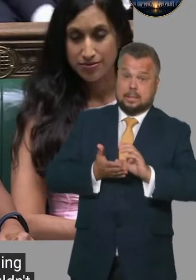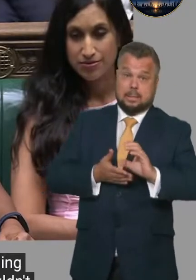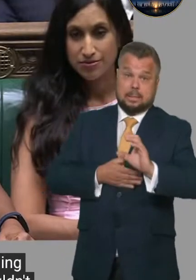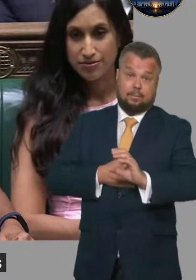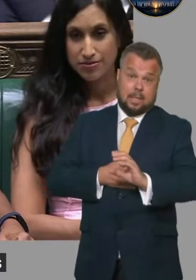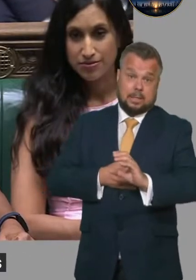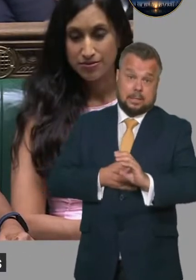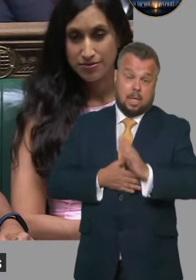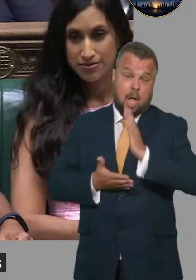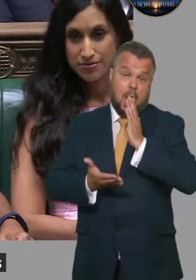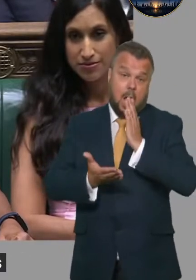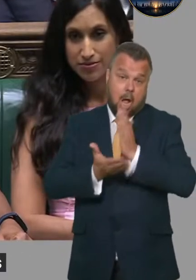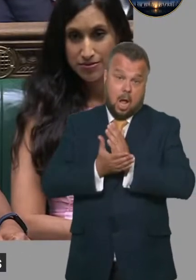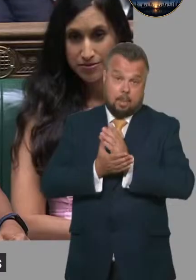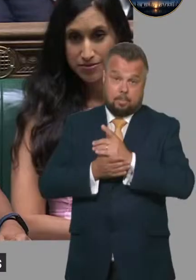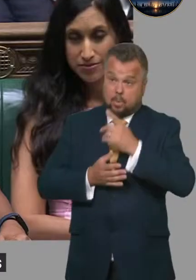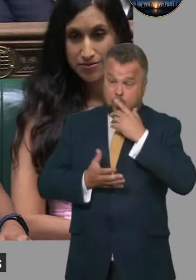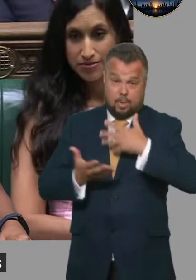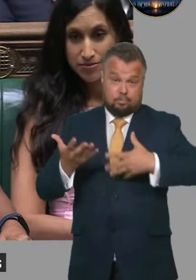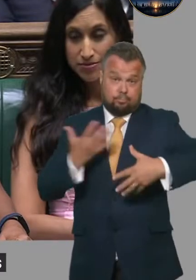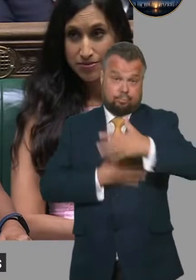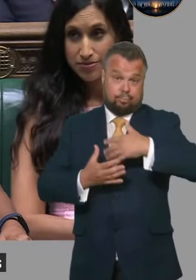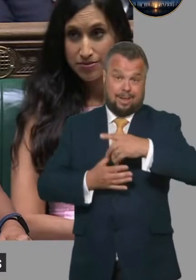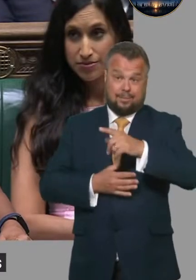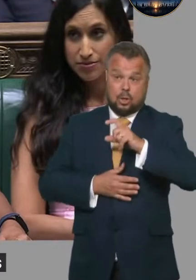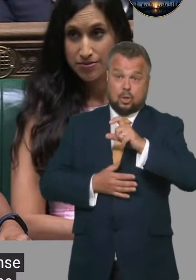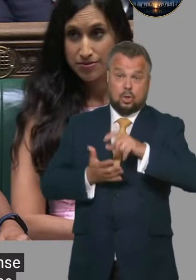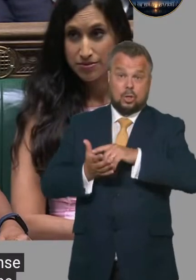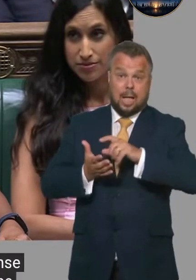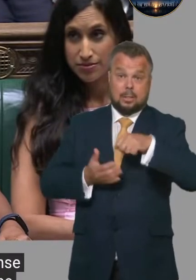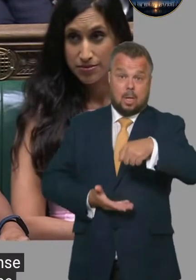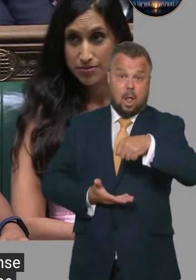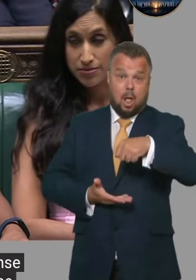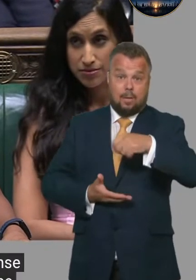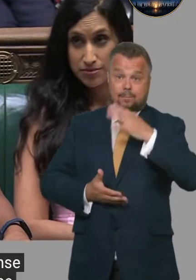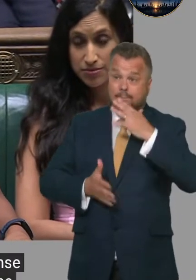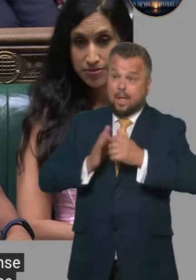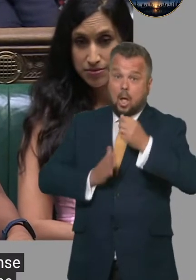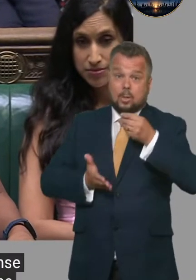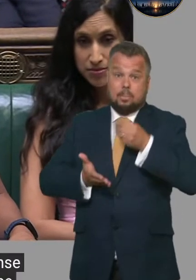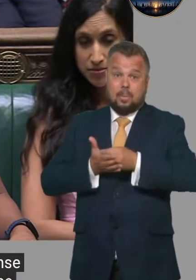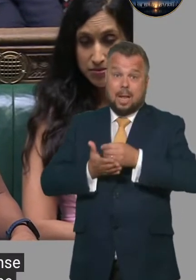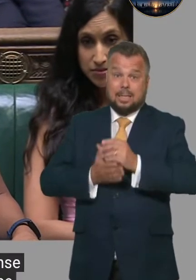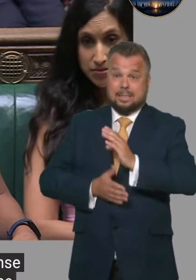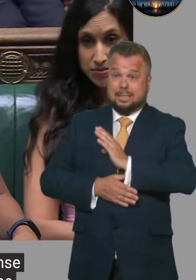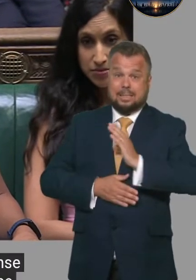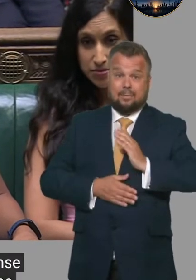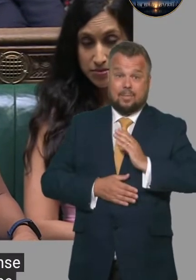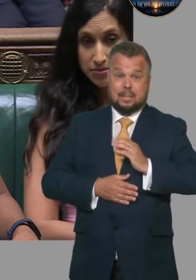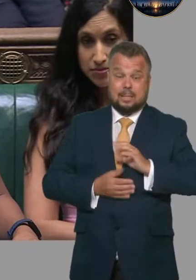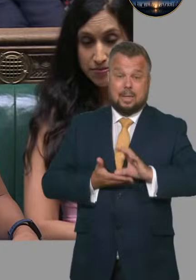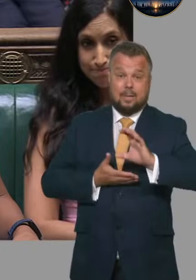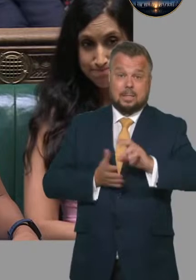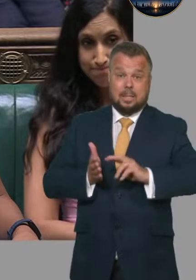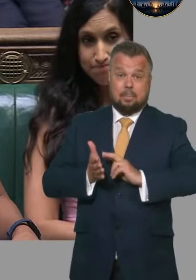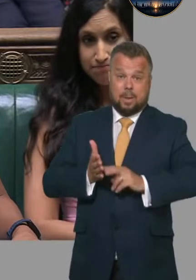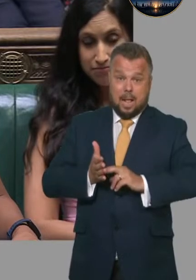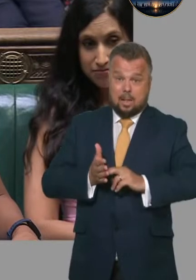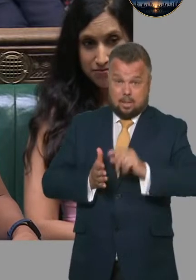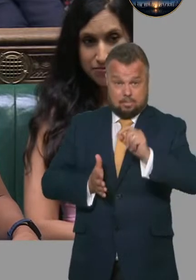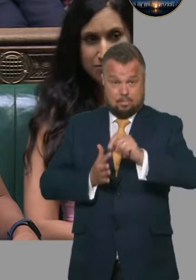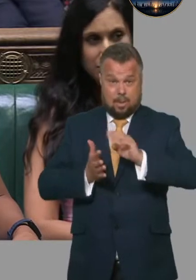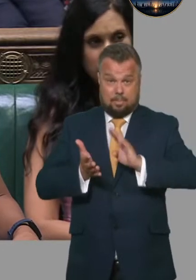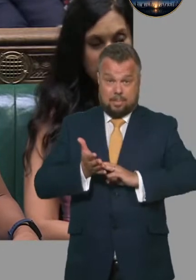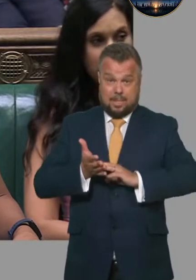most important job in Britain. She was the first female Chancellor. She lives next door to him, but wouldn't even come out to stand by